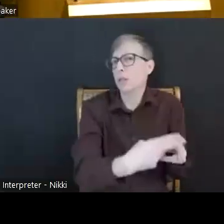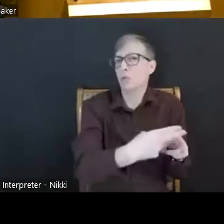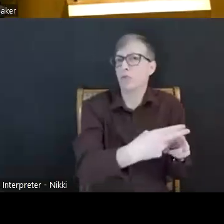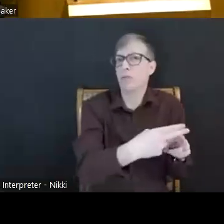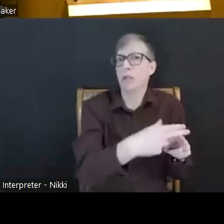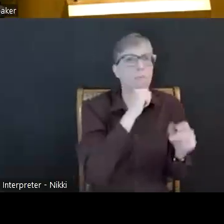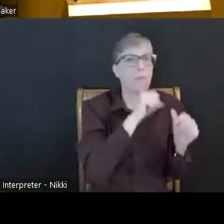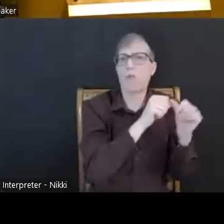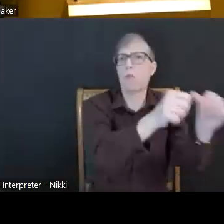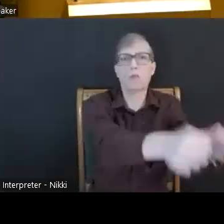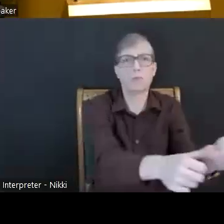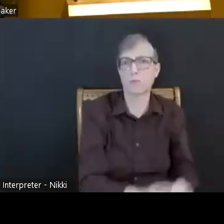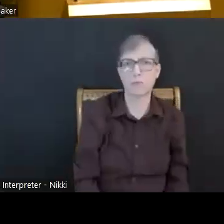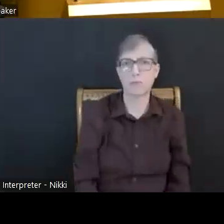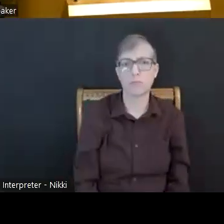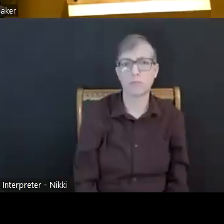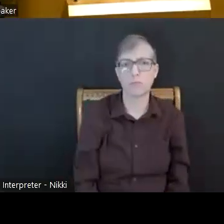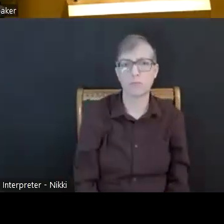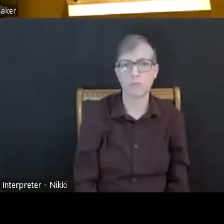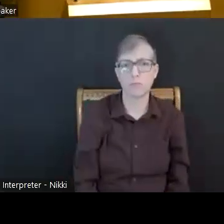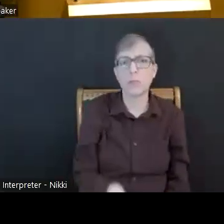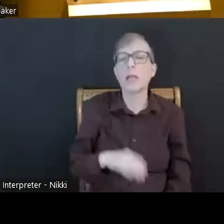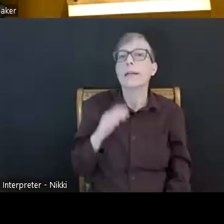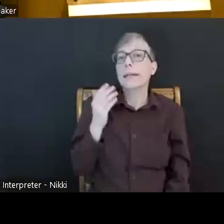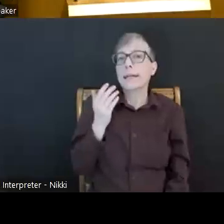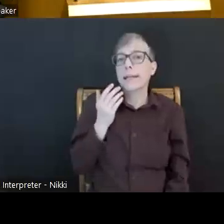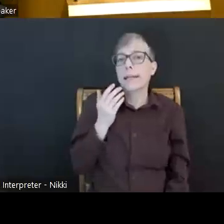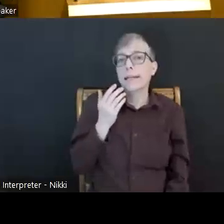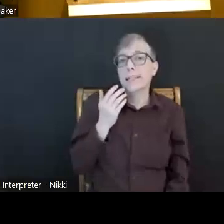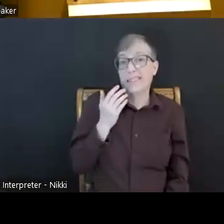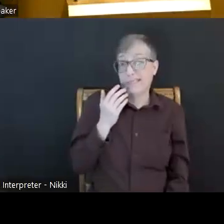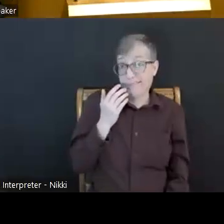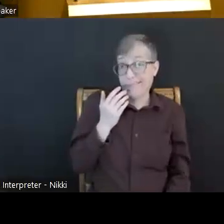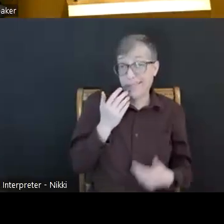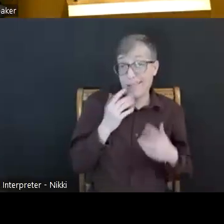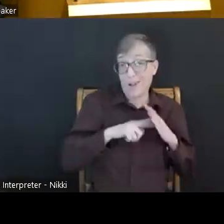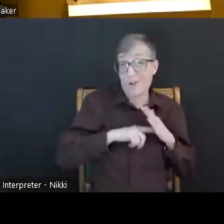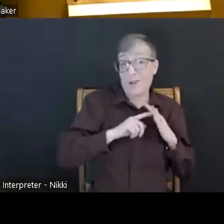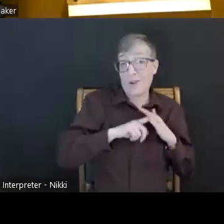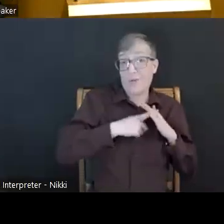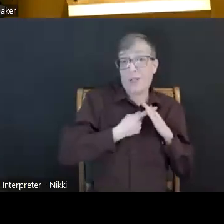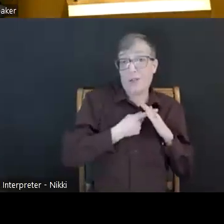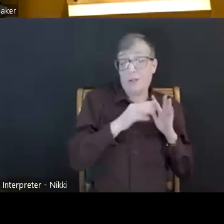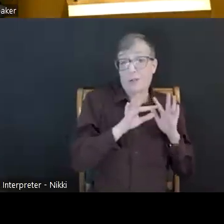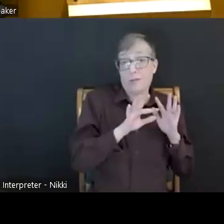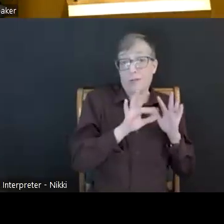months. Or it turns out that 65% of the original sample dropped out of the treatment. So it's hard to know, it's hard to say that this really worked